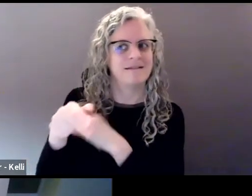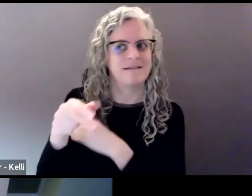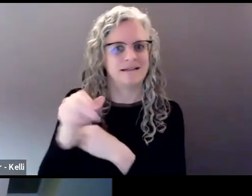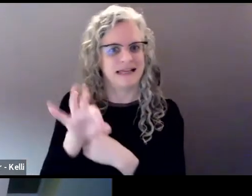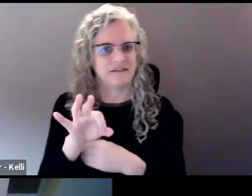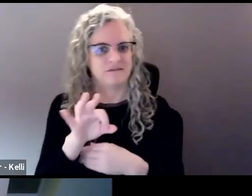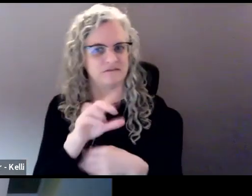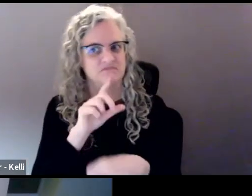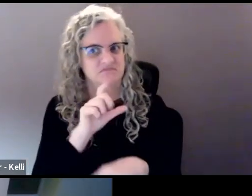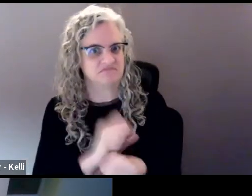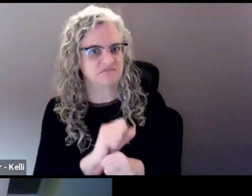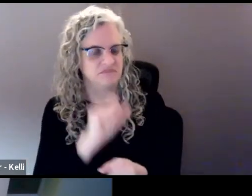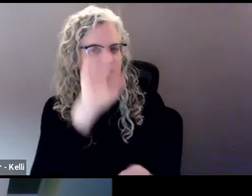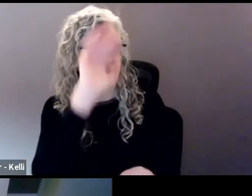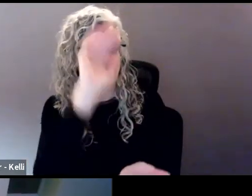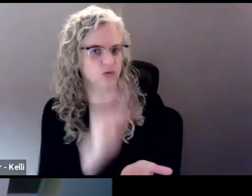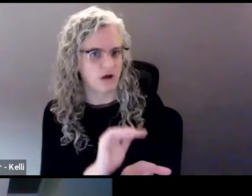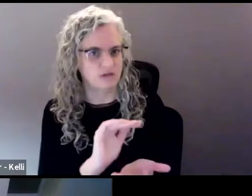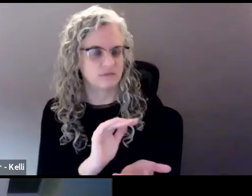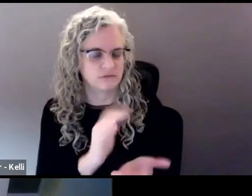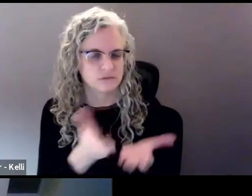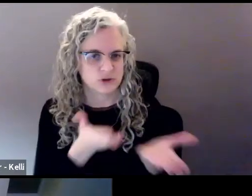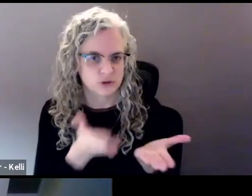to cut service.